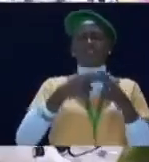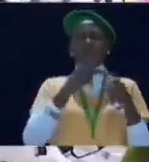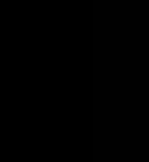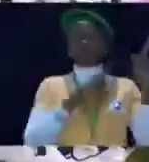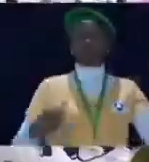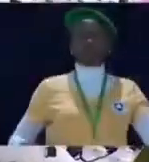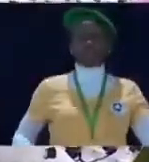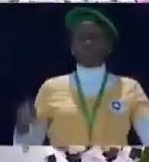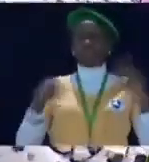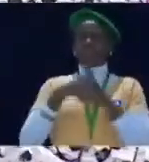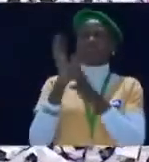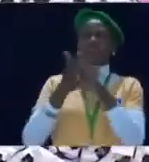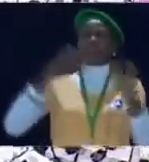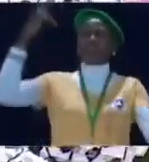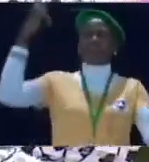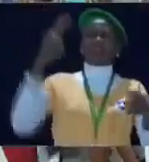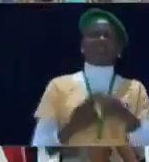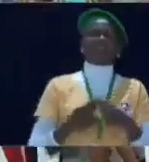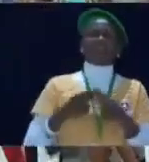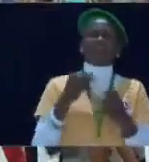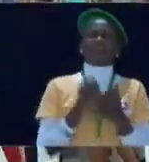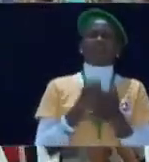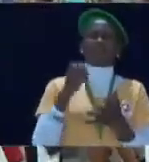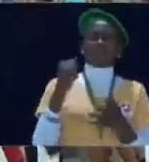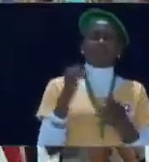Lord, in the name of Jesus.